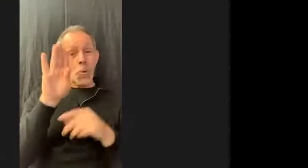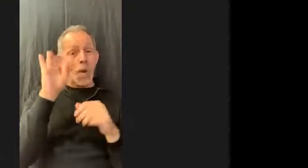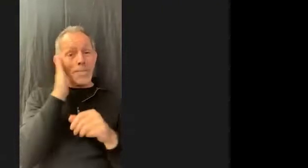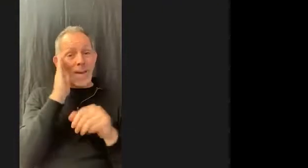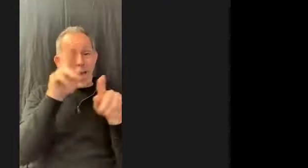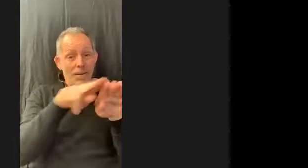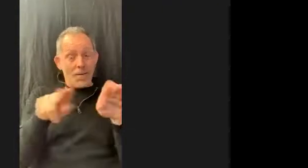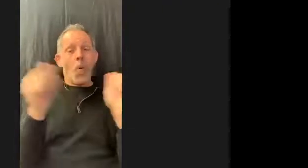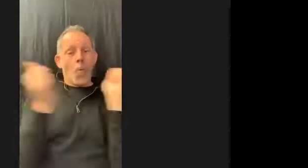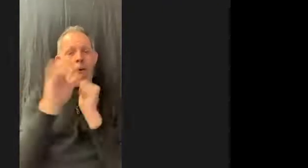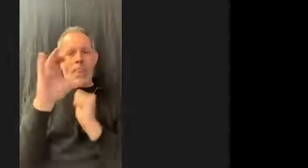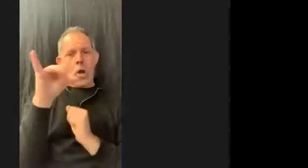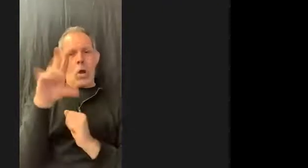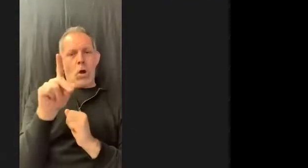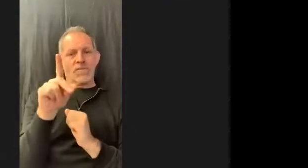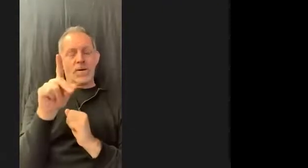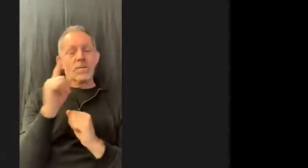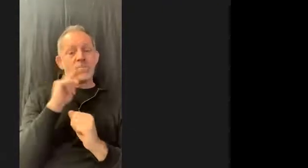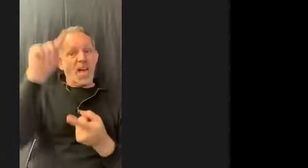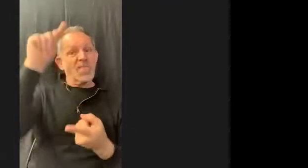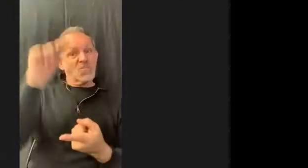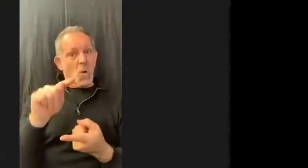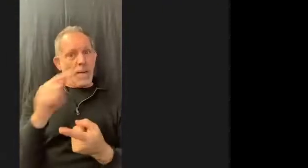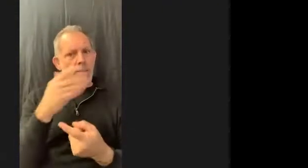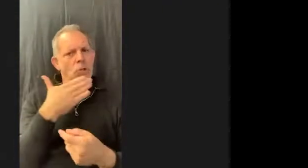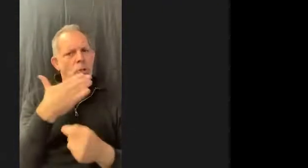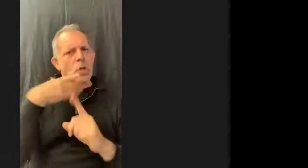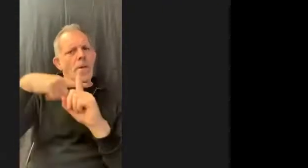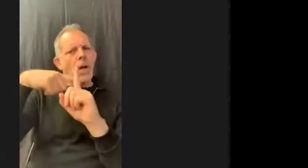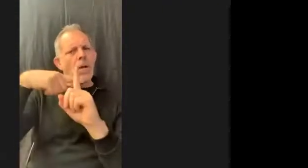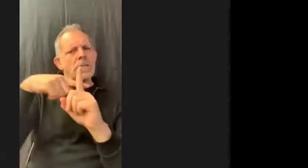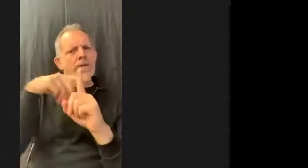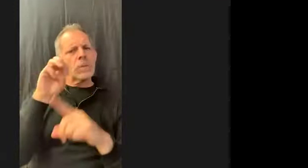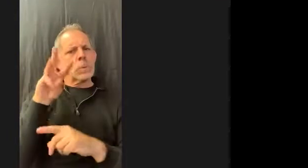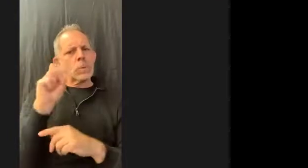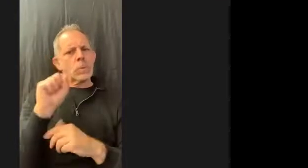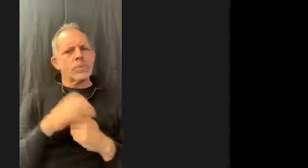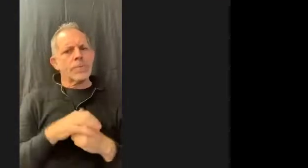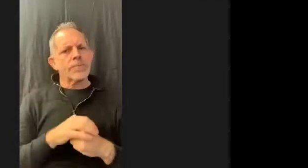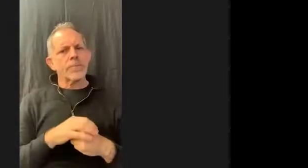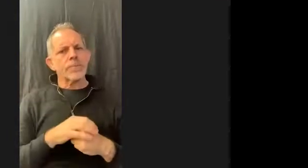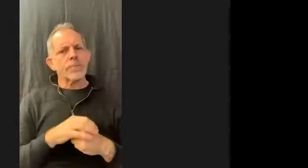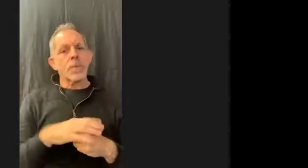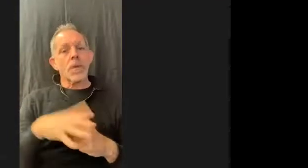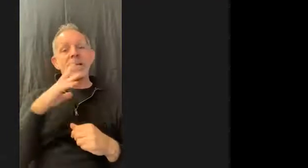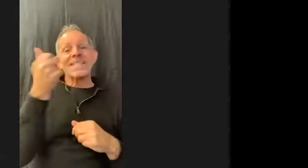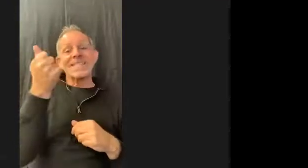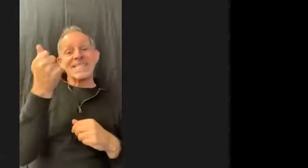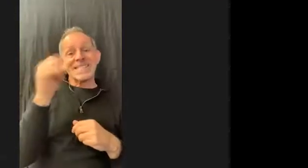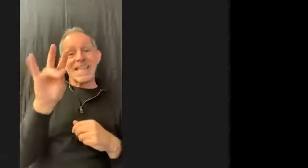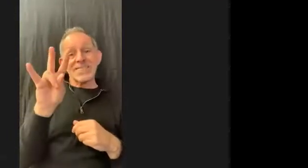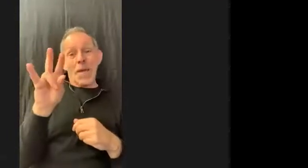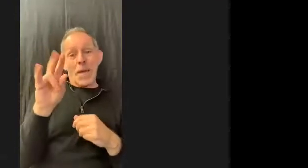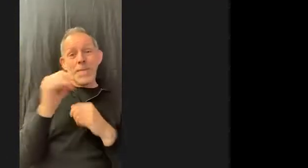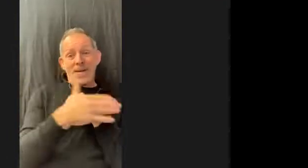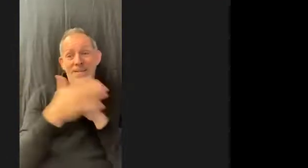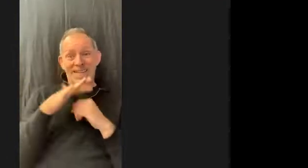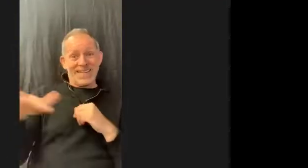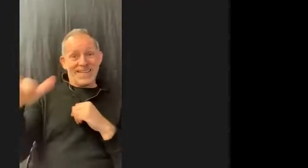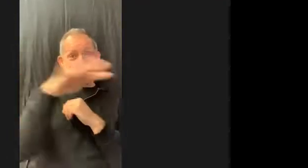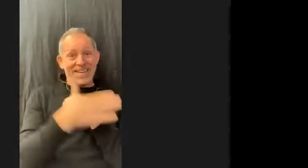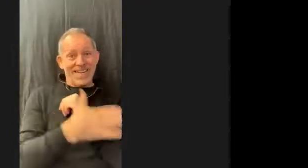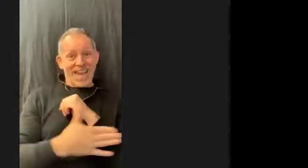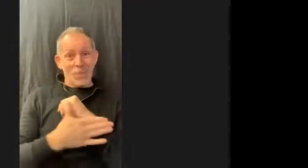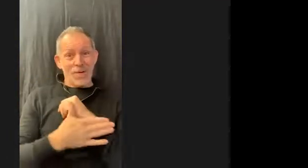county. But let's remember that most of the current hospital surge is not due to COVID. COVID was an add-on